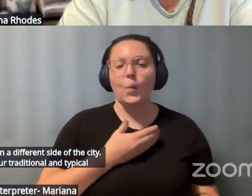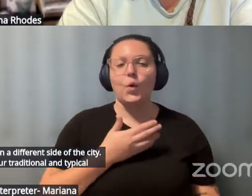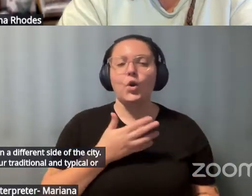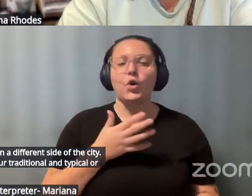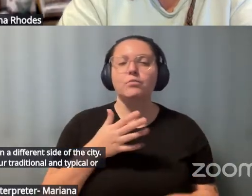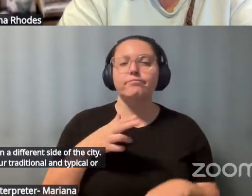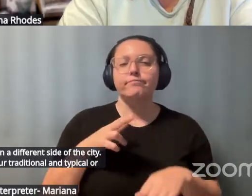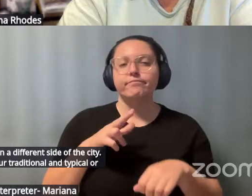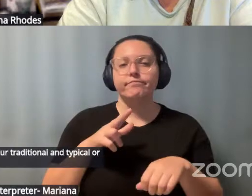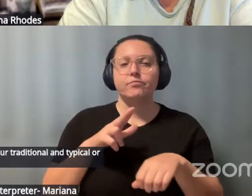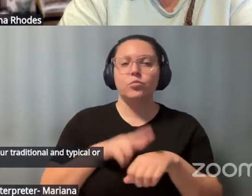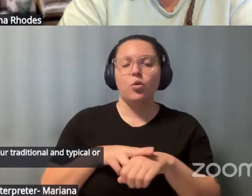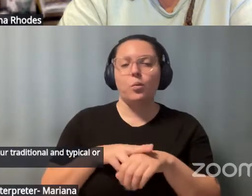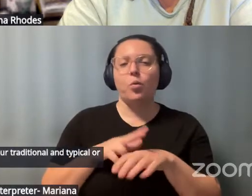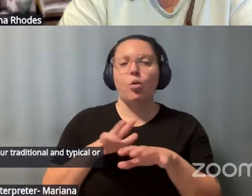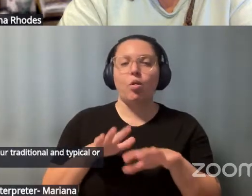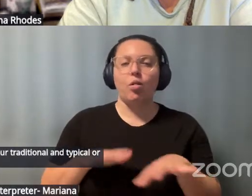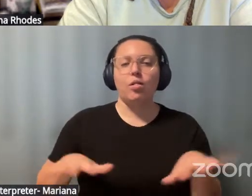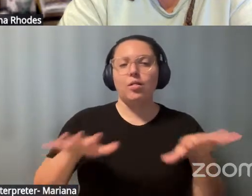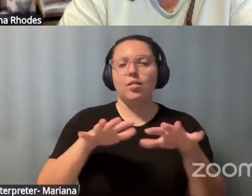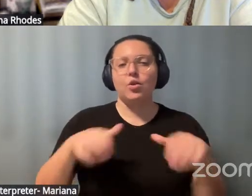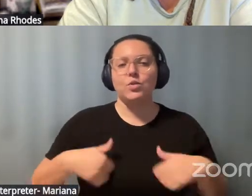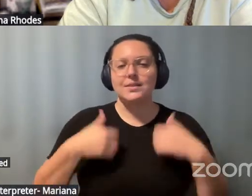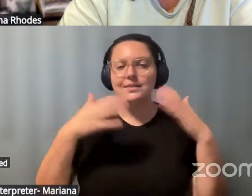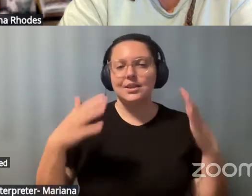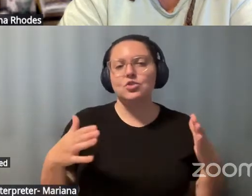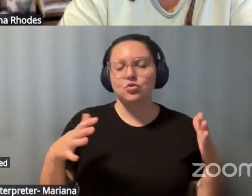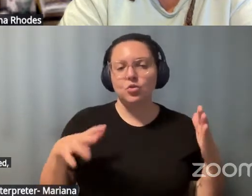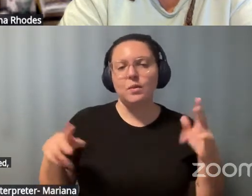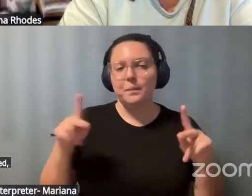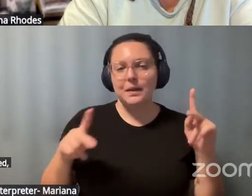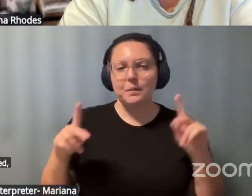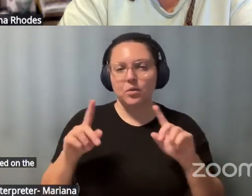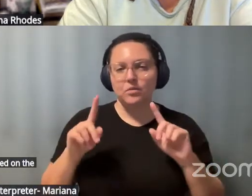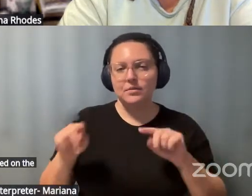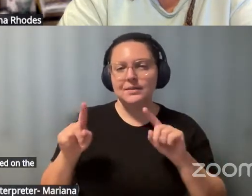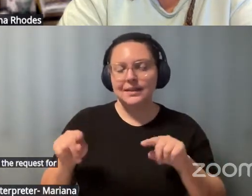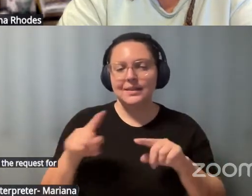residential folks to attend. But like I mentioned, based on the request for yard signs, I do